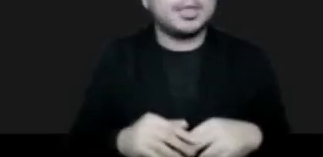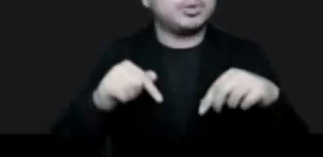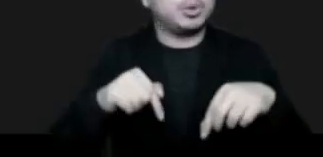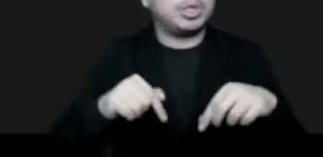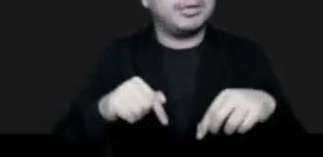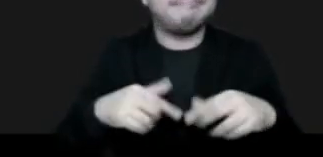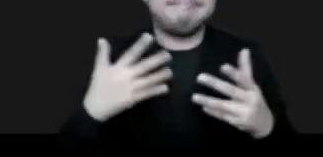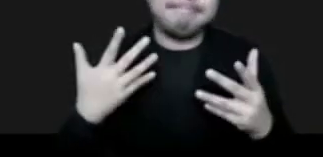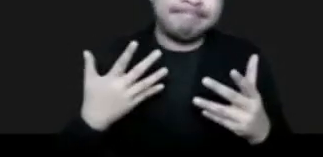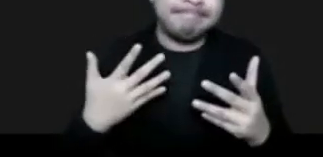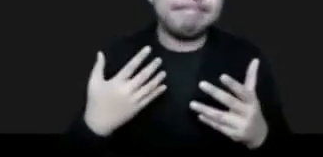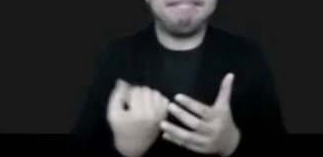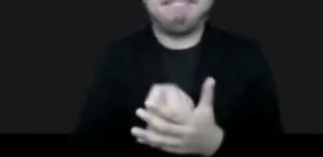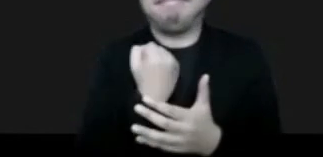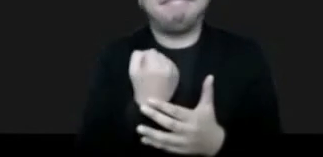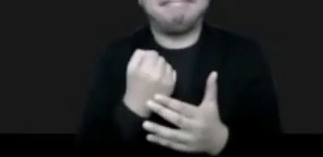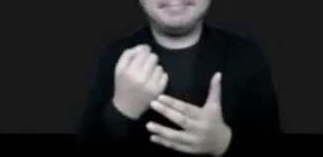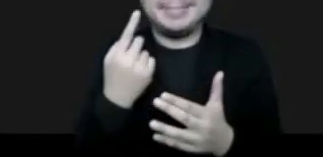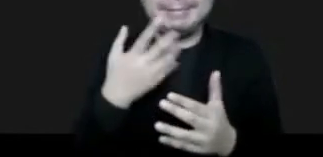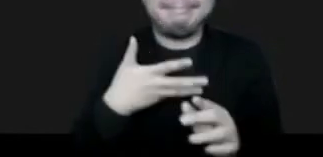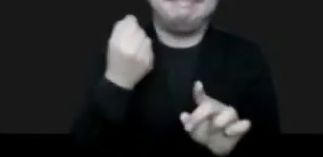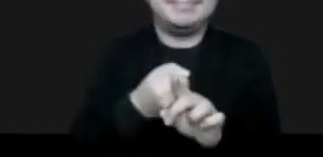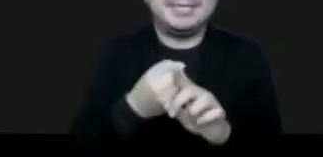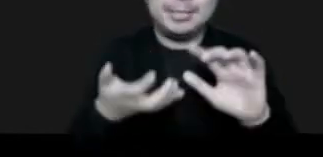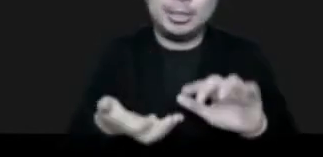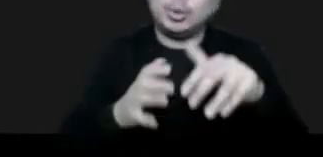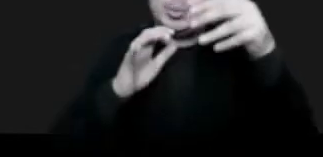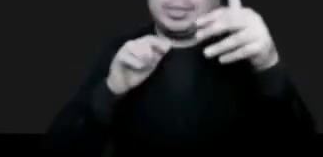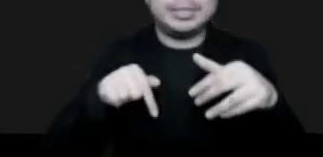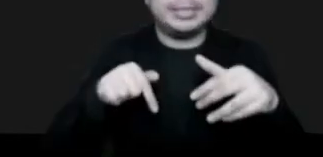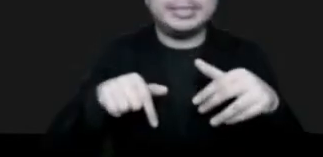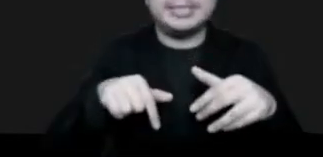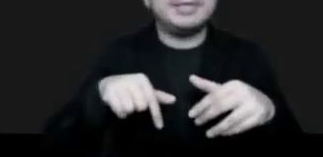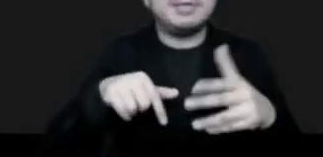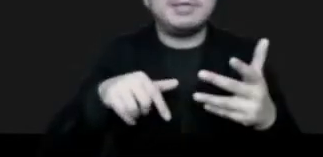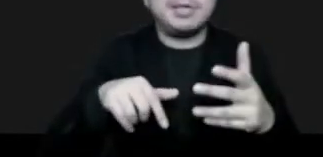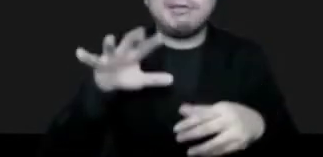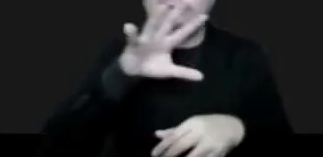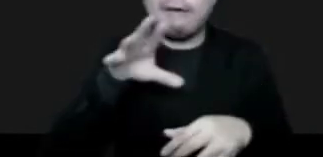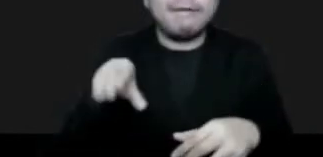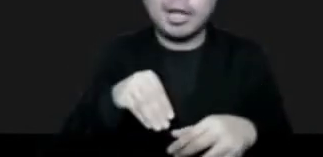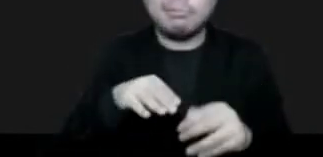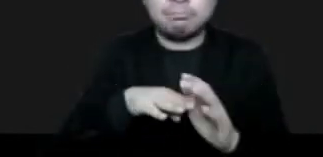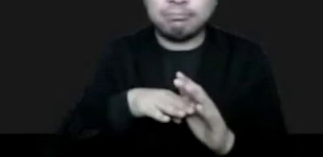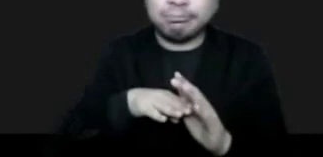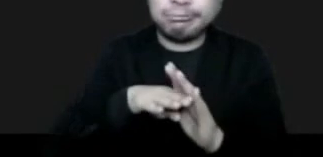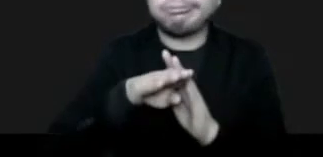of hazards within the region is increasing. If we look at only last 20 years,